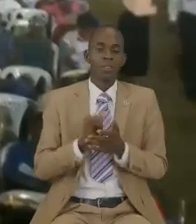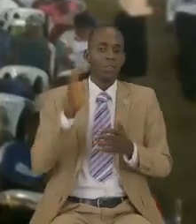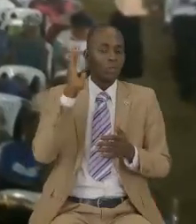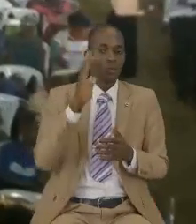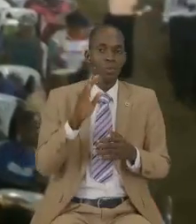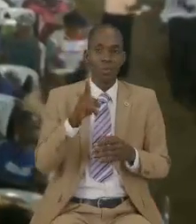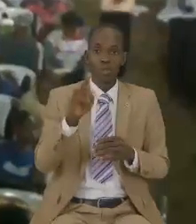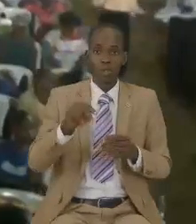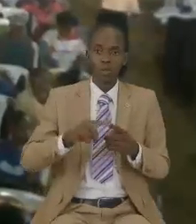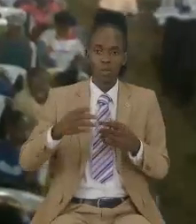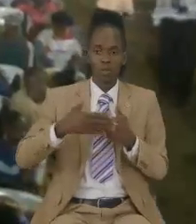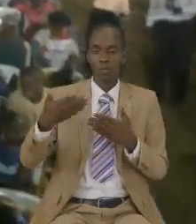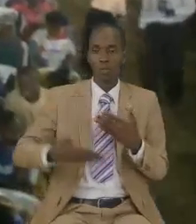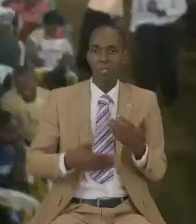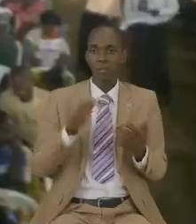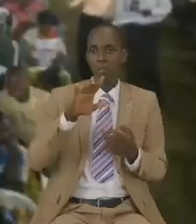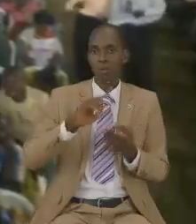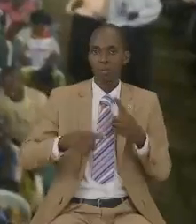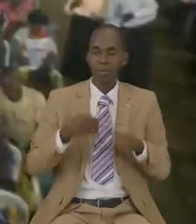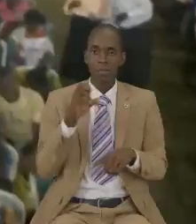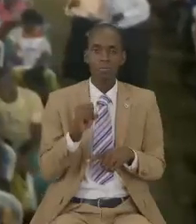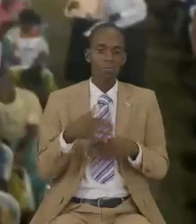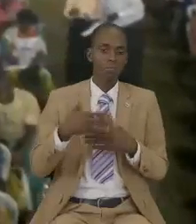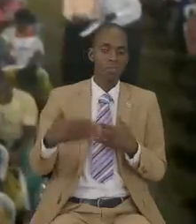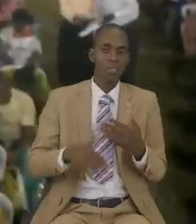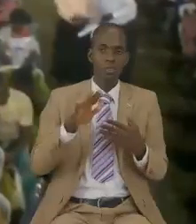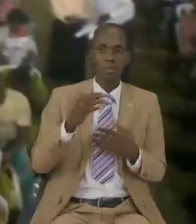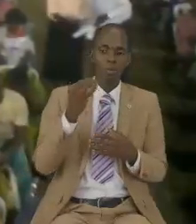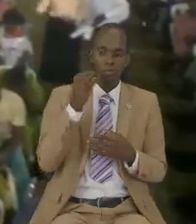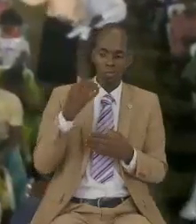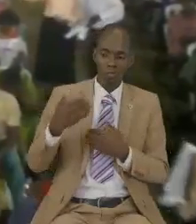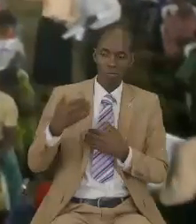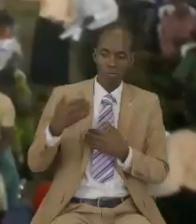friends. Invite your neighbors. Bring them here.